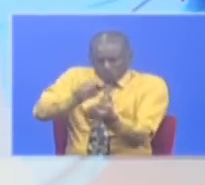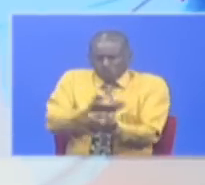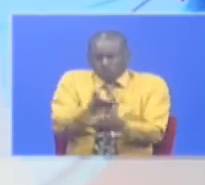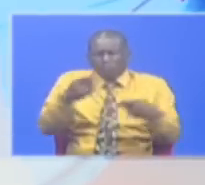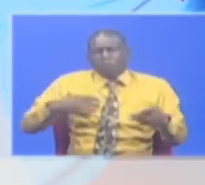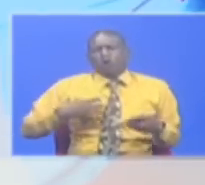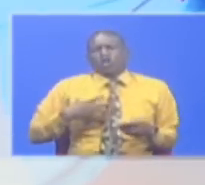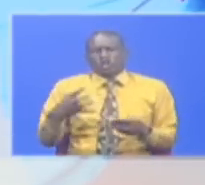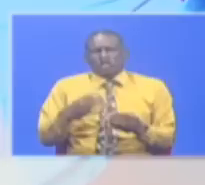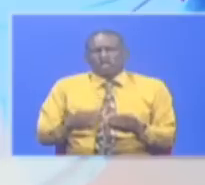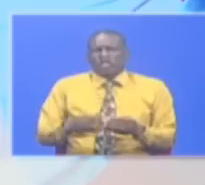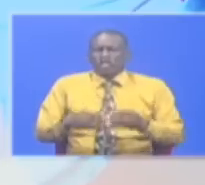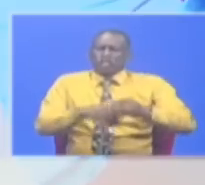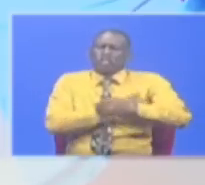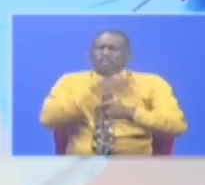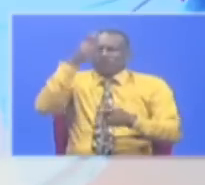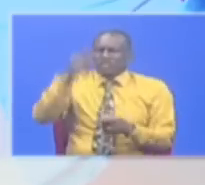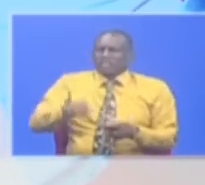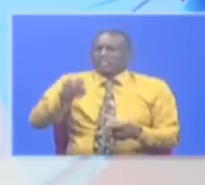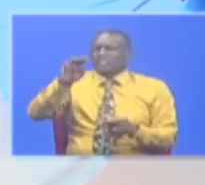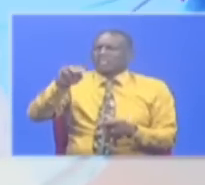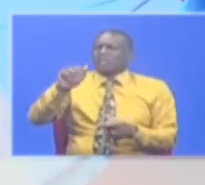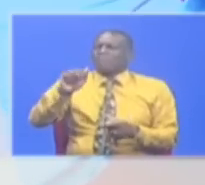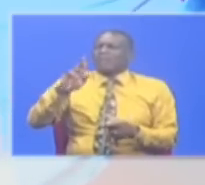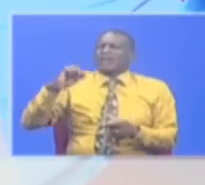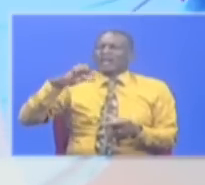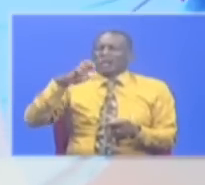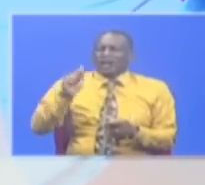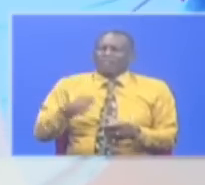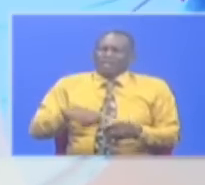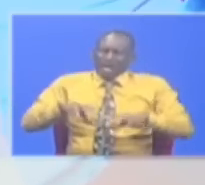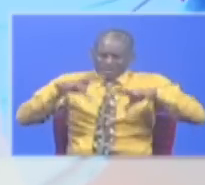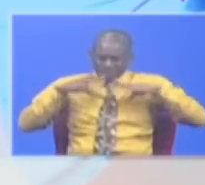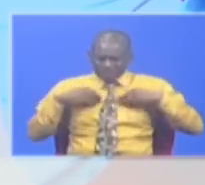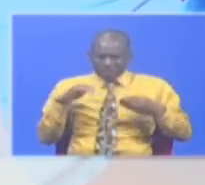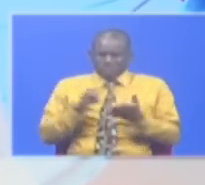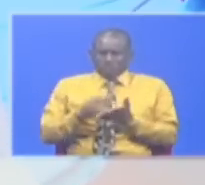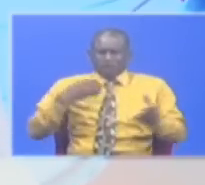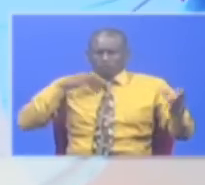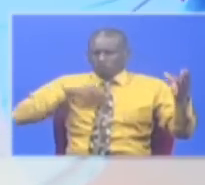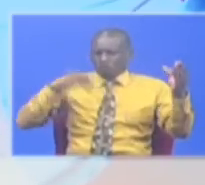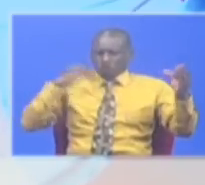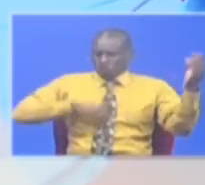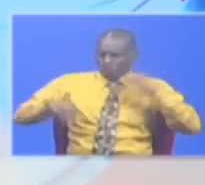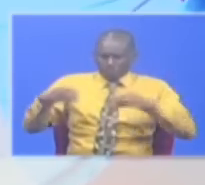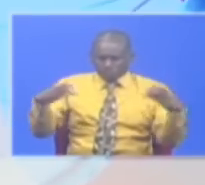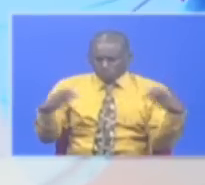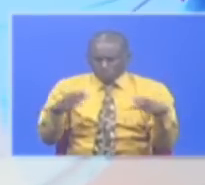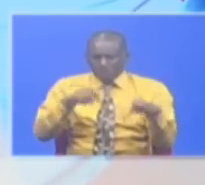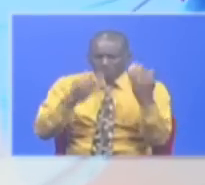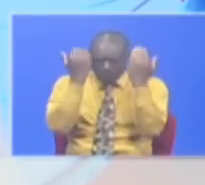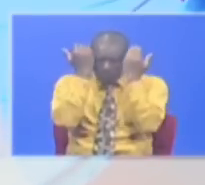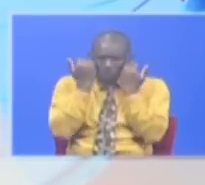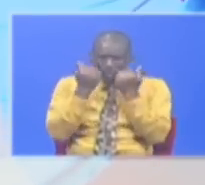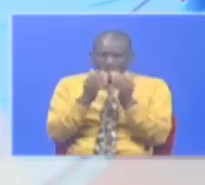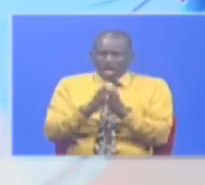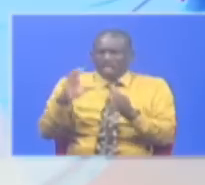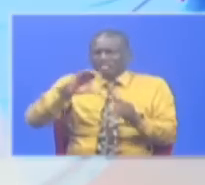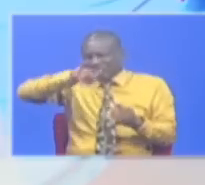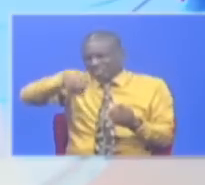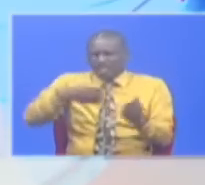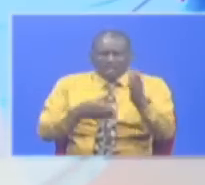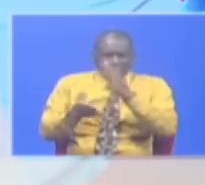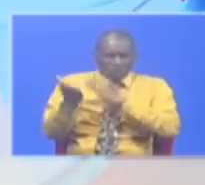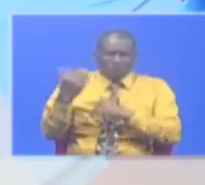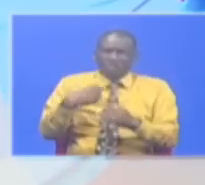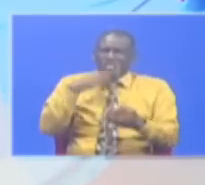Chief Justice David Maraga has openly acknowledged the existence of cartels within the judiciary, while the CJ before him described it